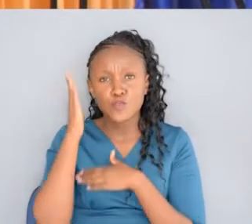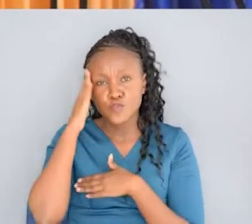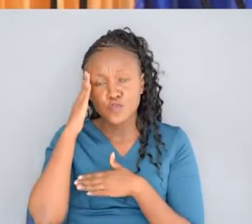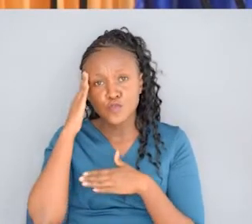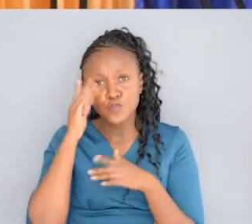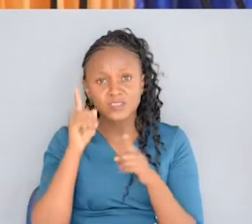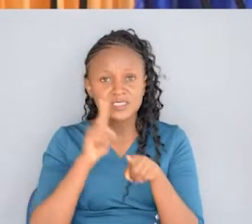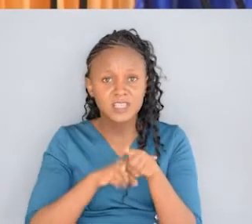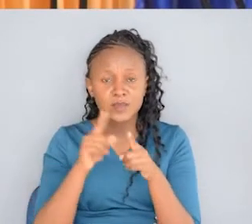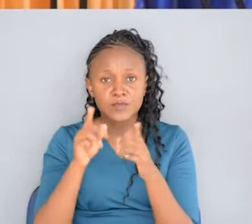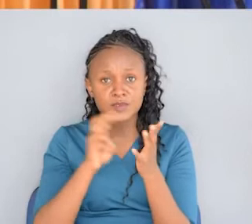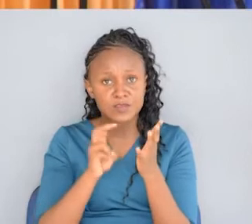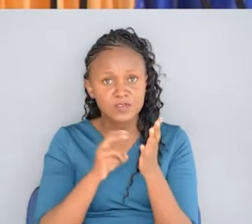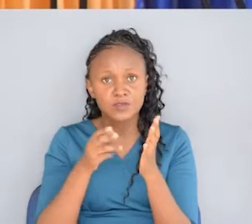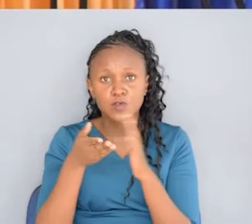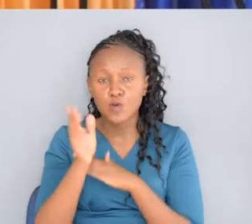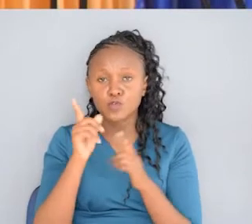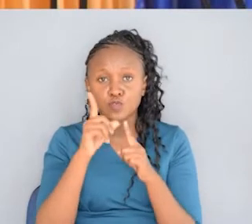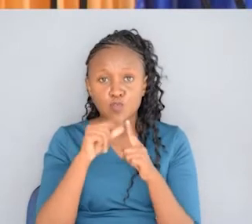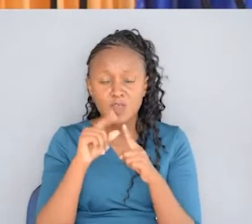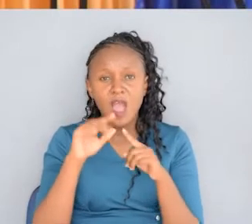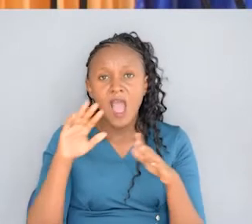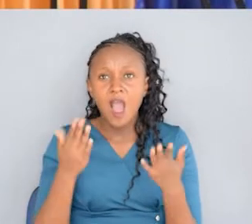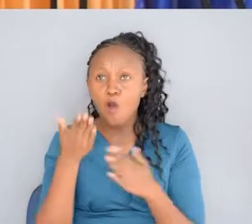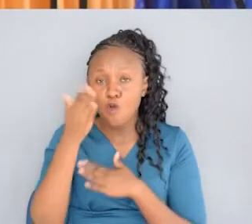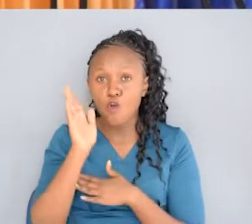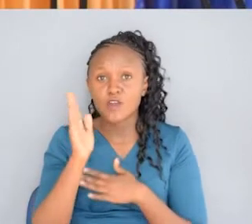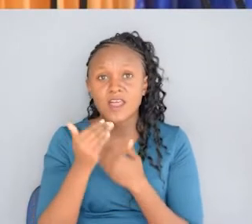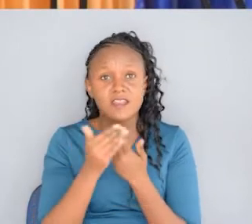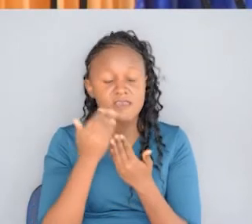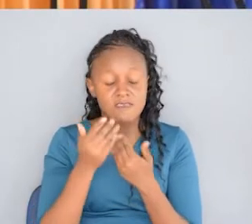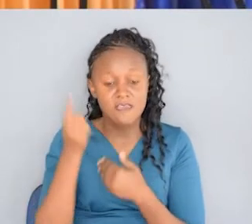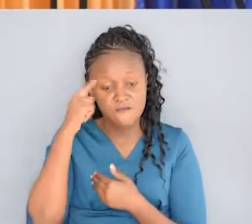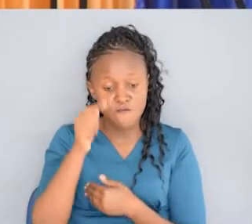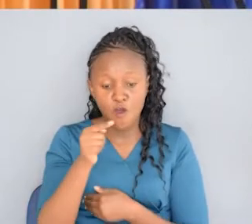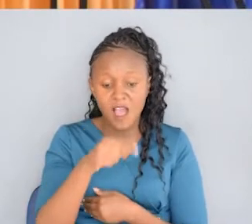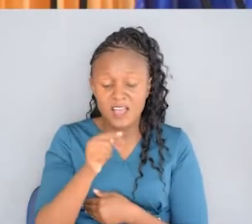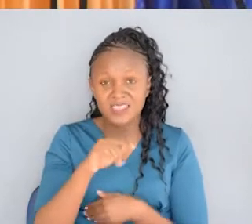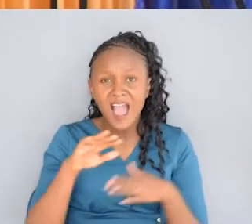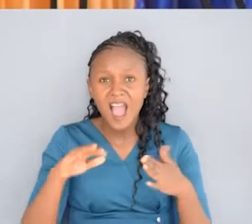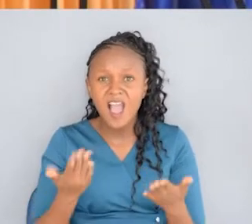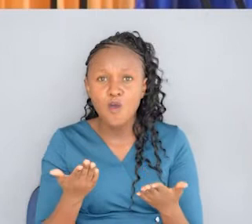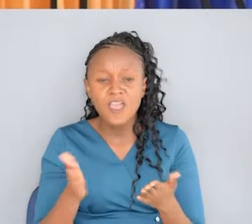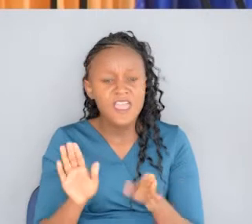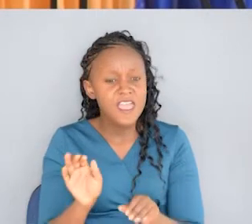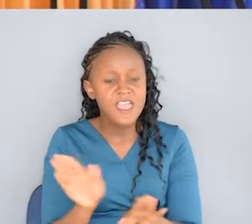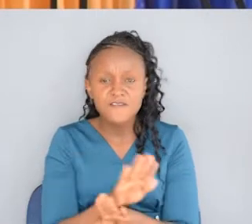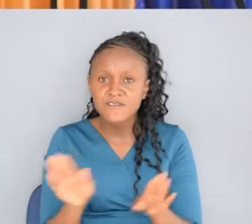and how much he's able to care for us, even in such times, that nothing is too hard for him. And we're able to do that